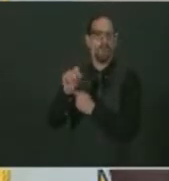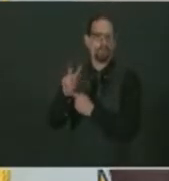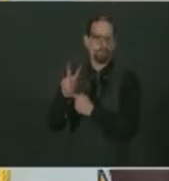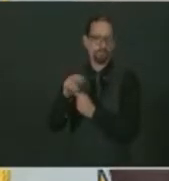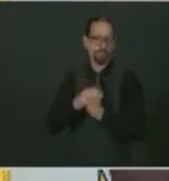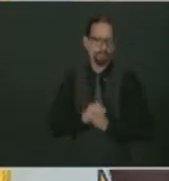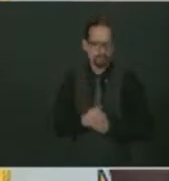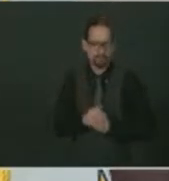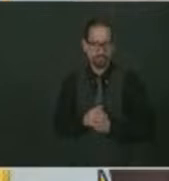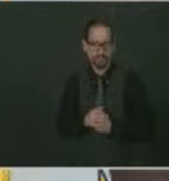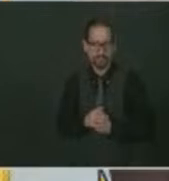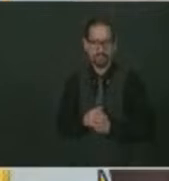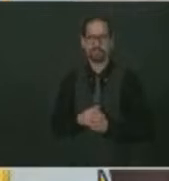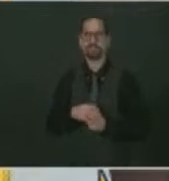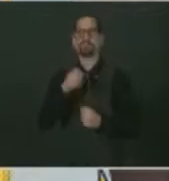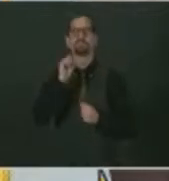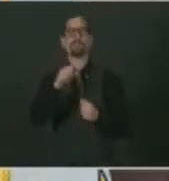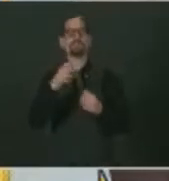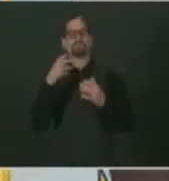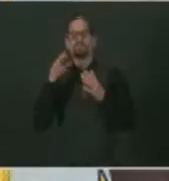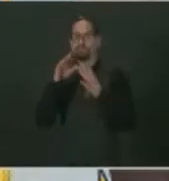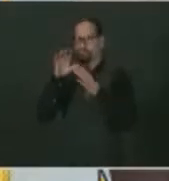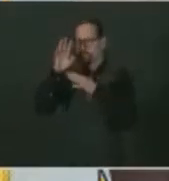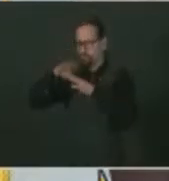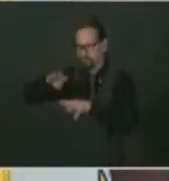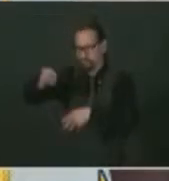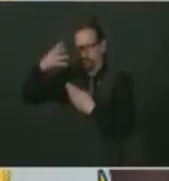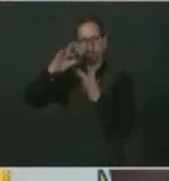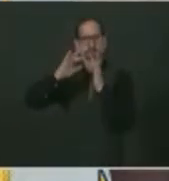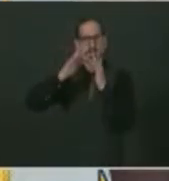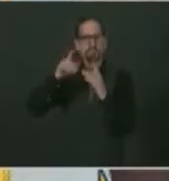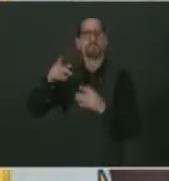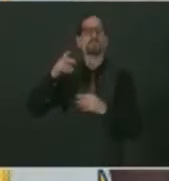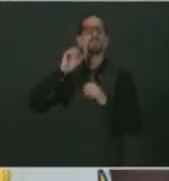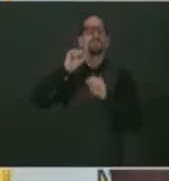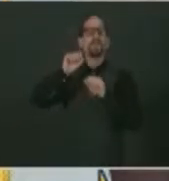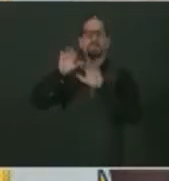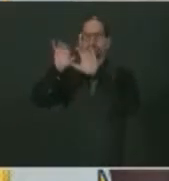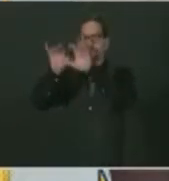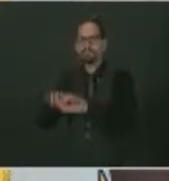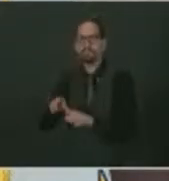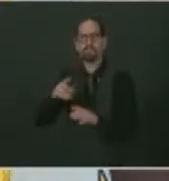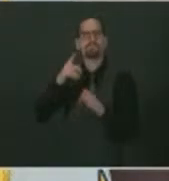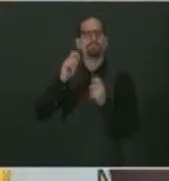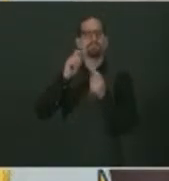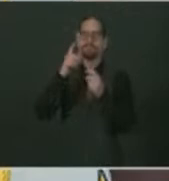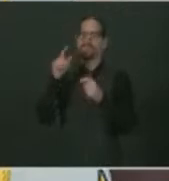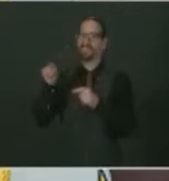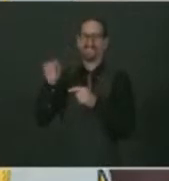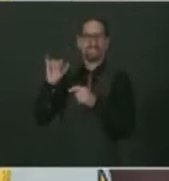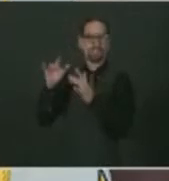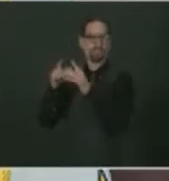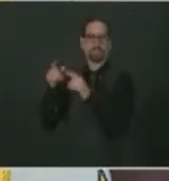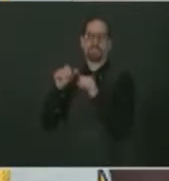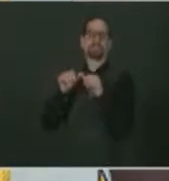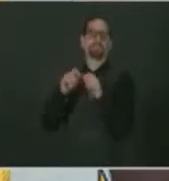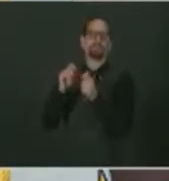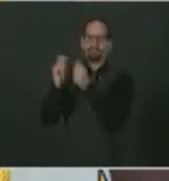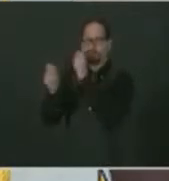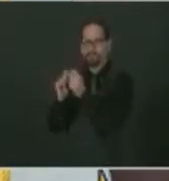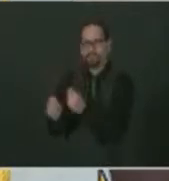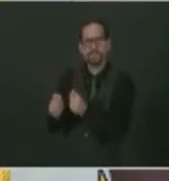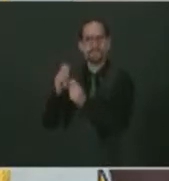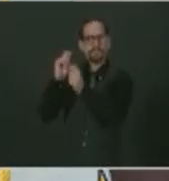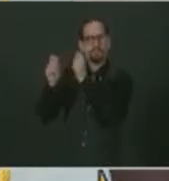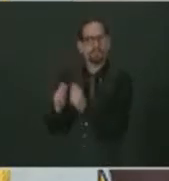since we started doing age-based vaccinating in mid-February, and we're continuing to make adjustments. One limitation right now is that people